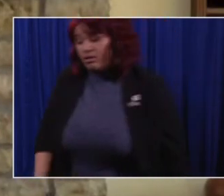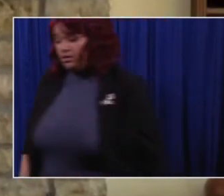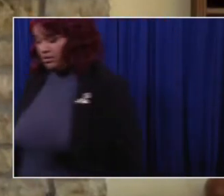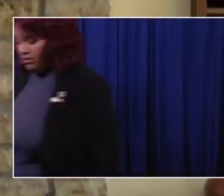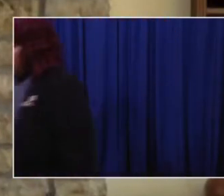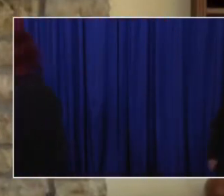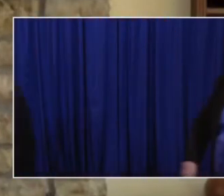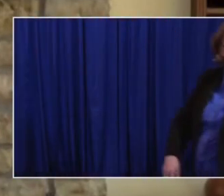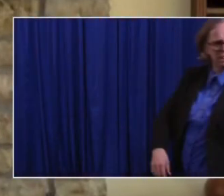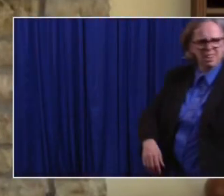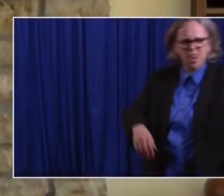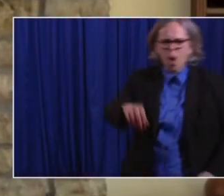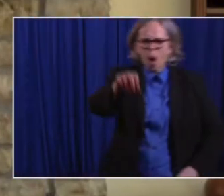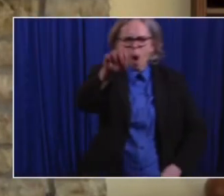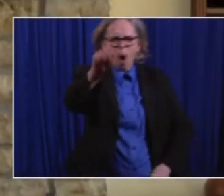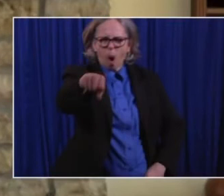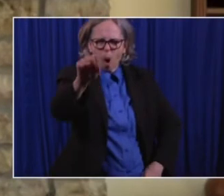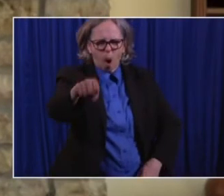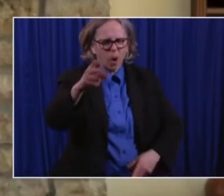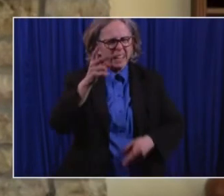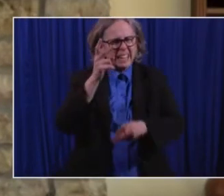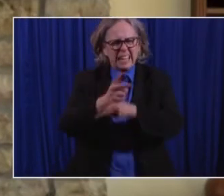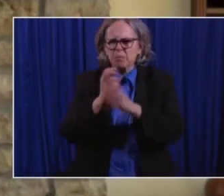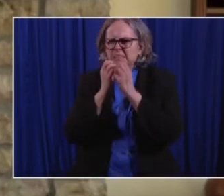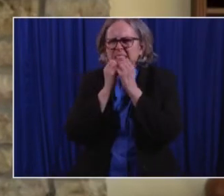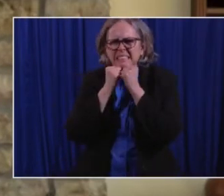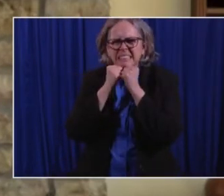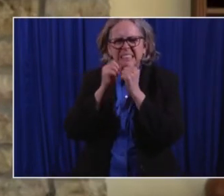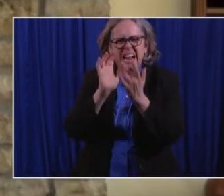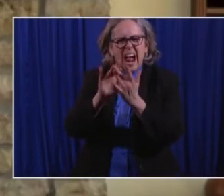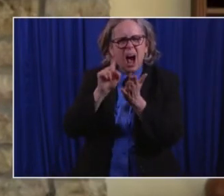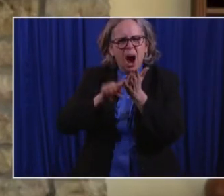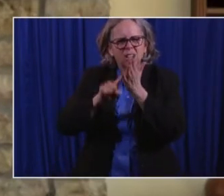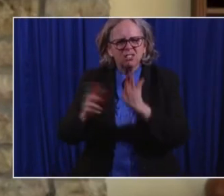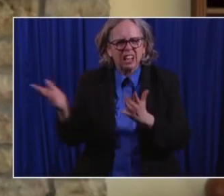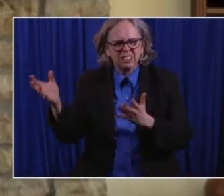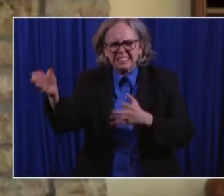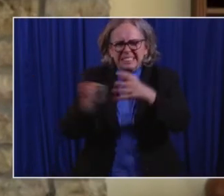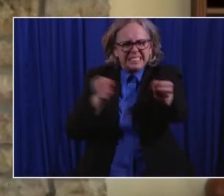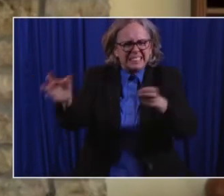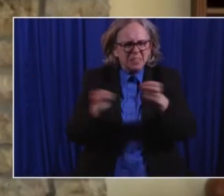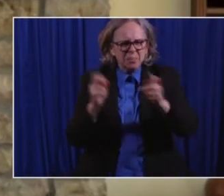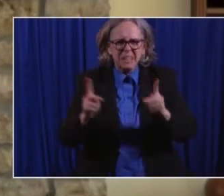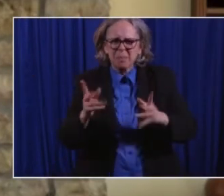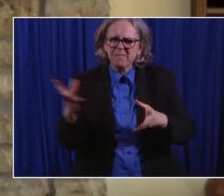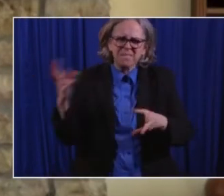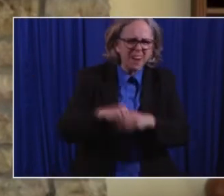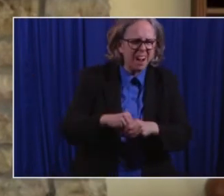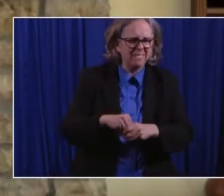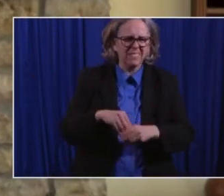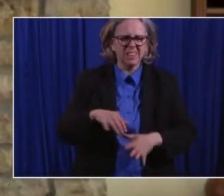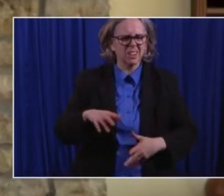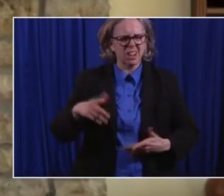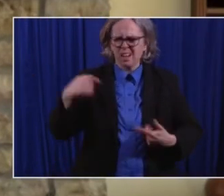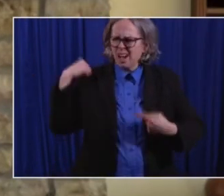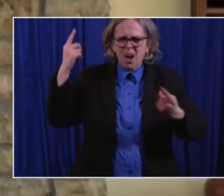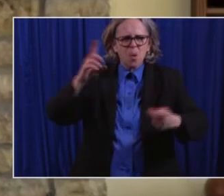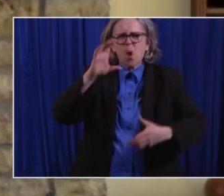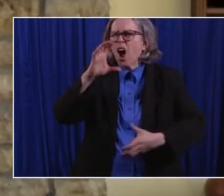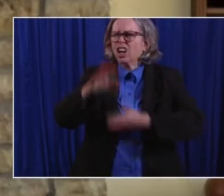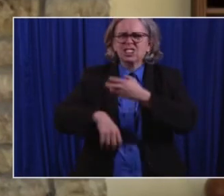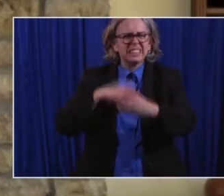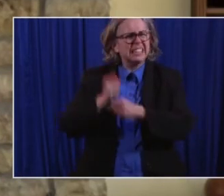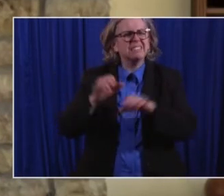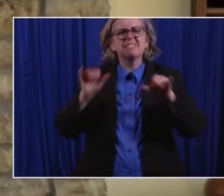of it for hundreds of years. So it continues to be important.